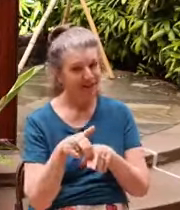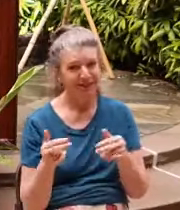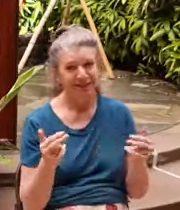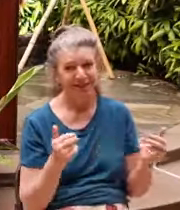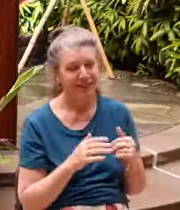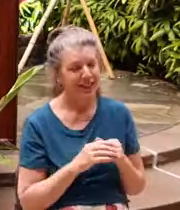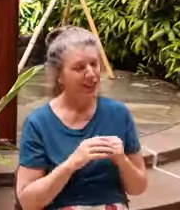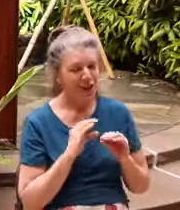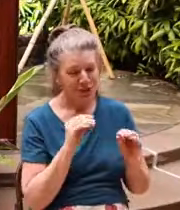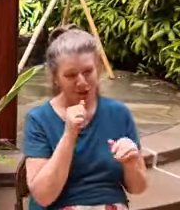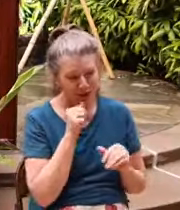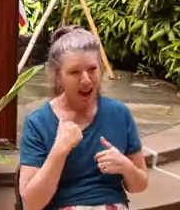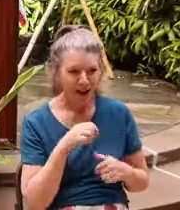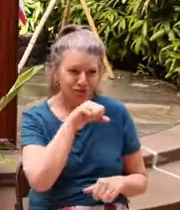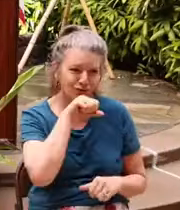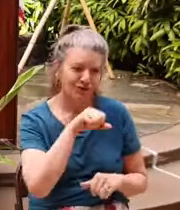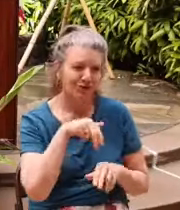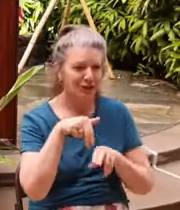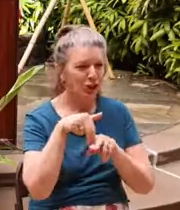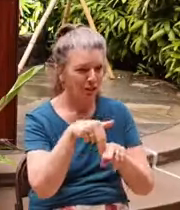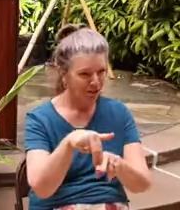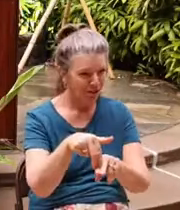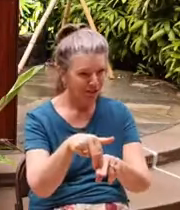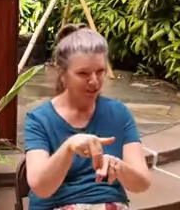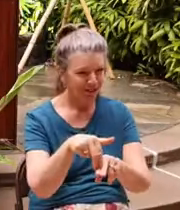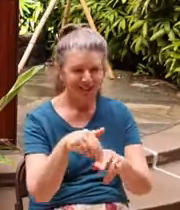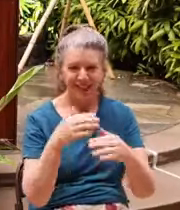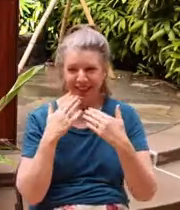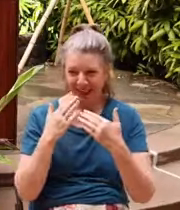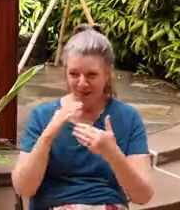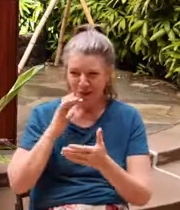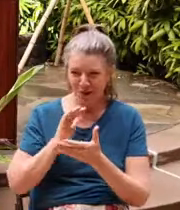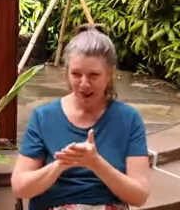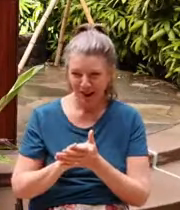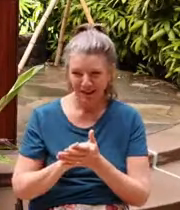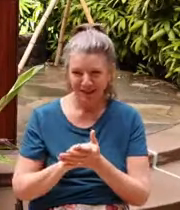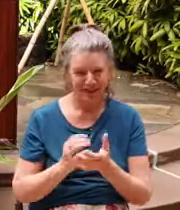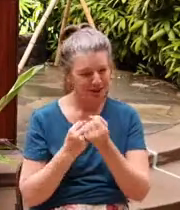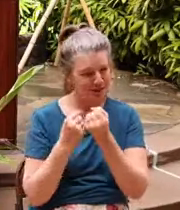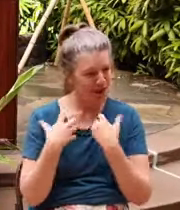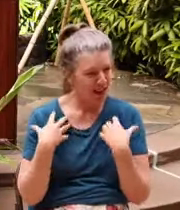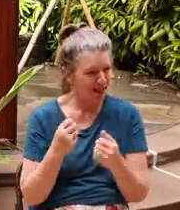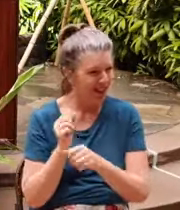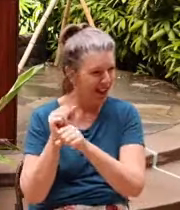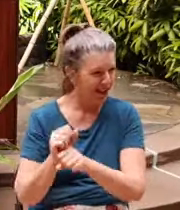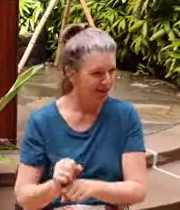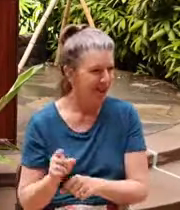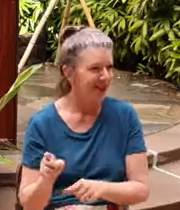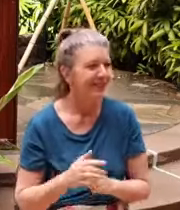it's no secret that I love to surf. Thank you to my wife for supporting healthy habits.